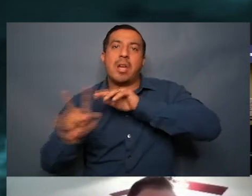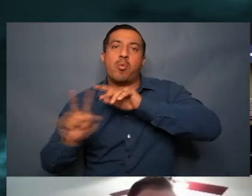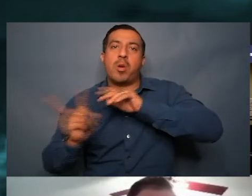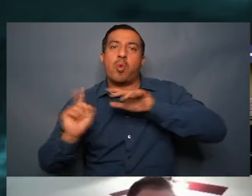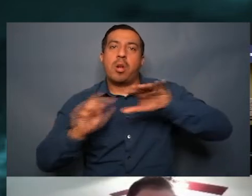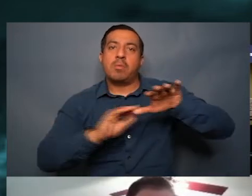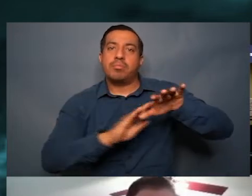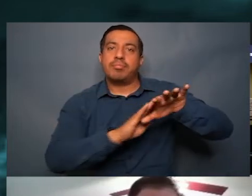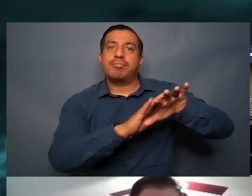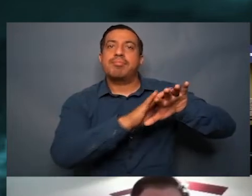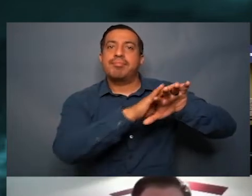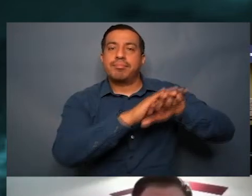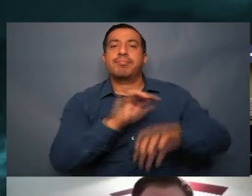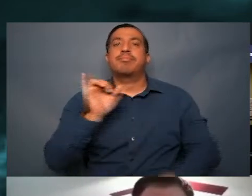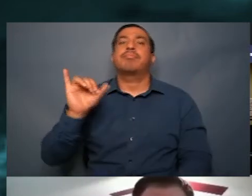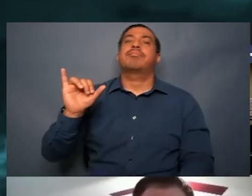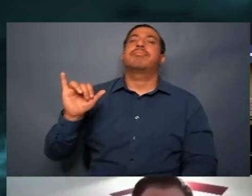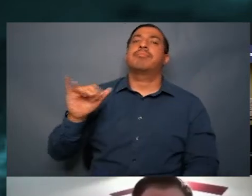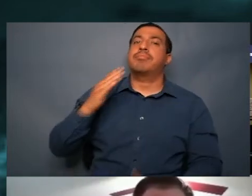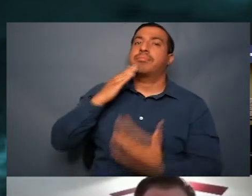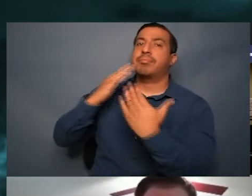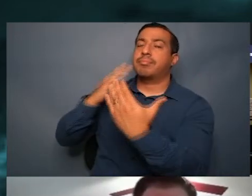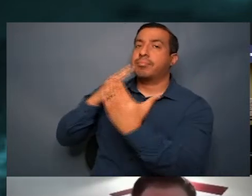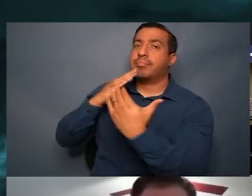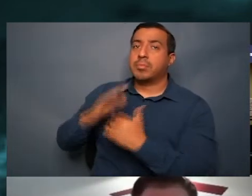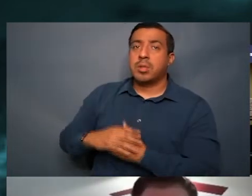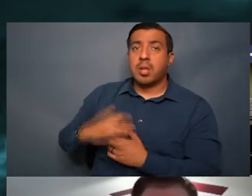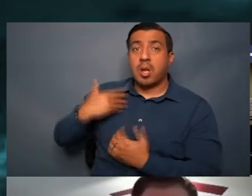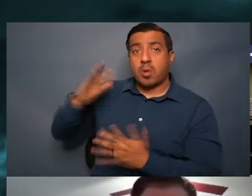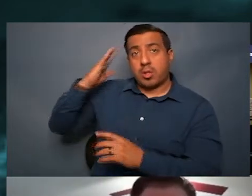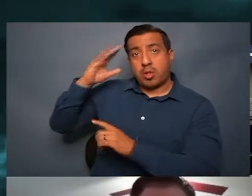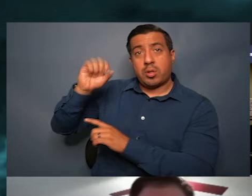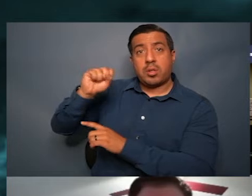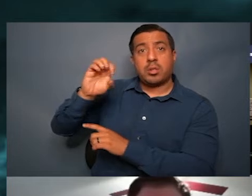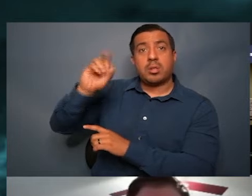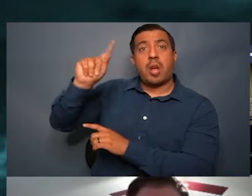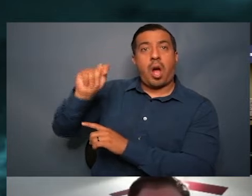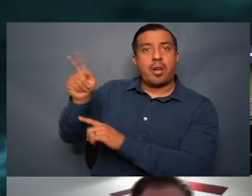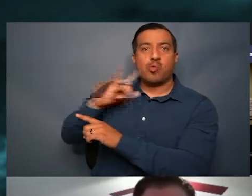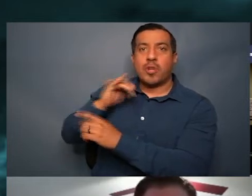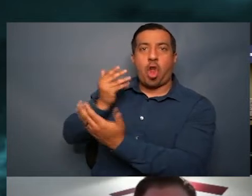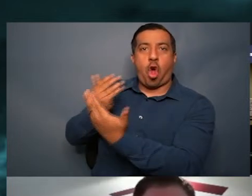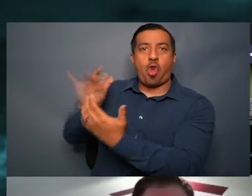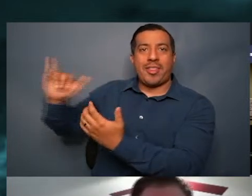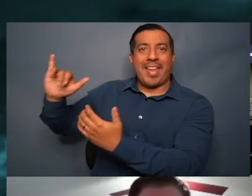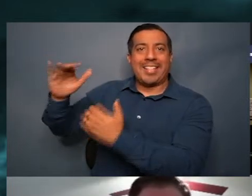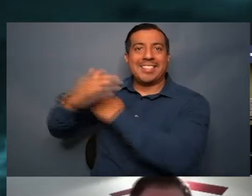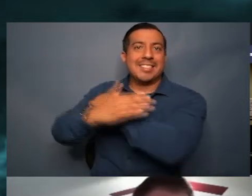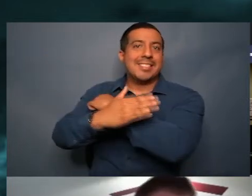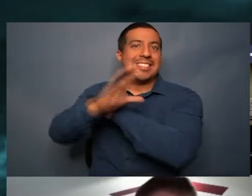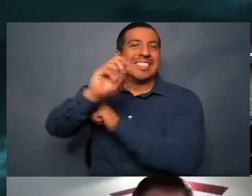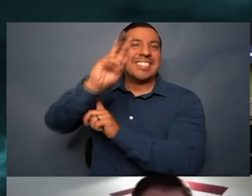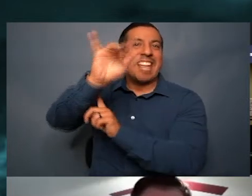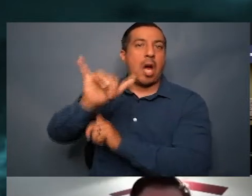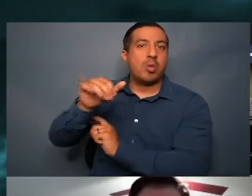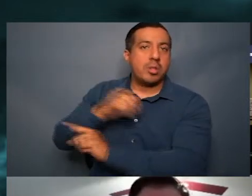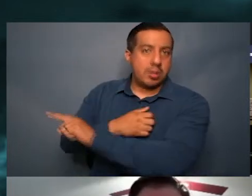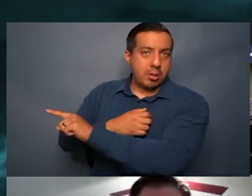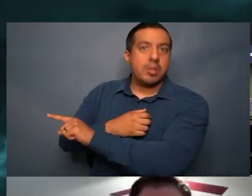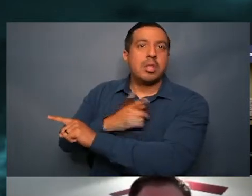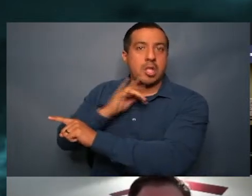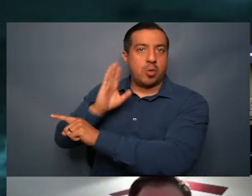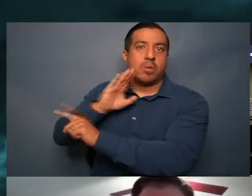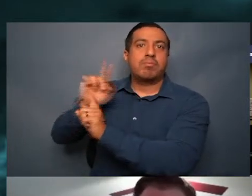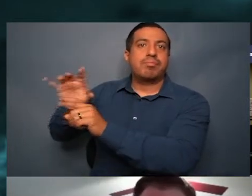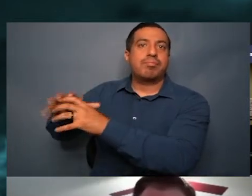Yeah. Thanks, Scott. Anybody else? I know since Scott's in a coastal county there, so he's going to be under the gun a